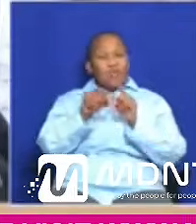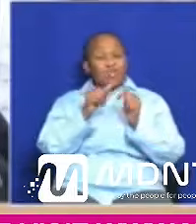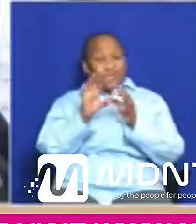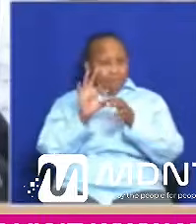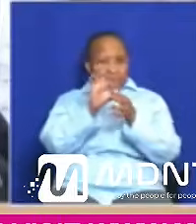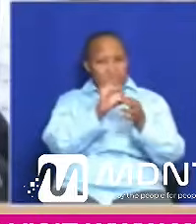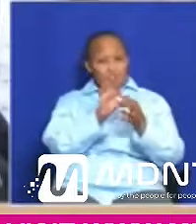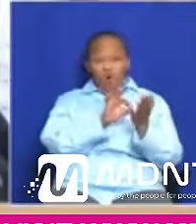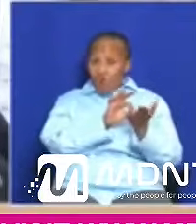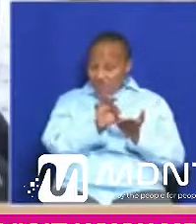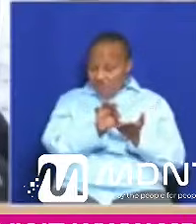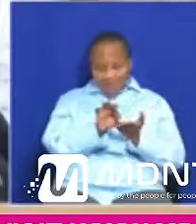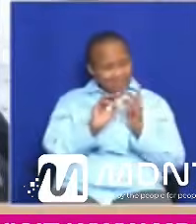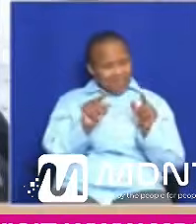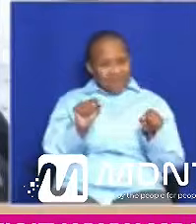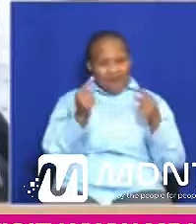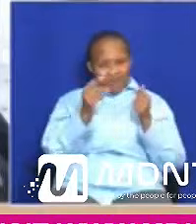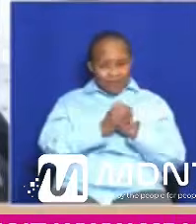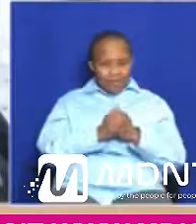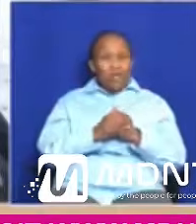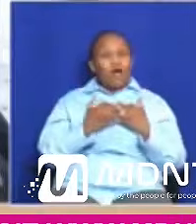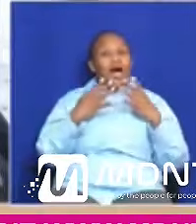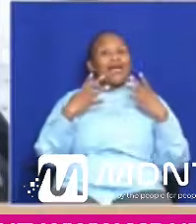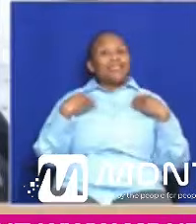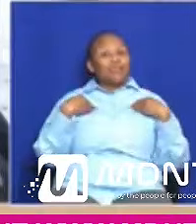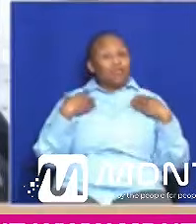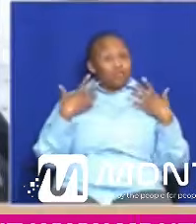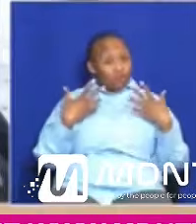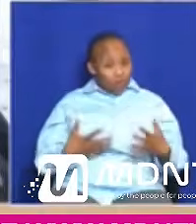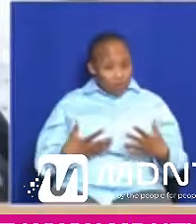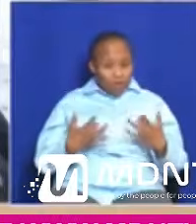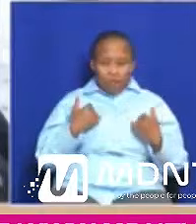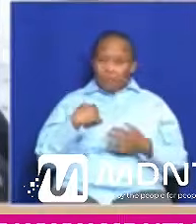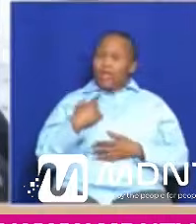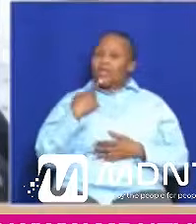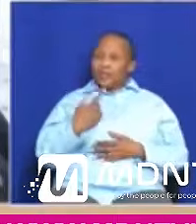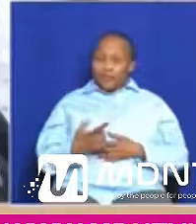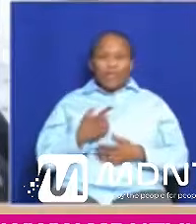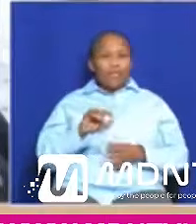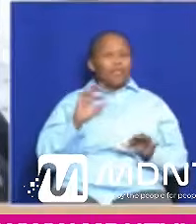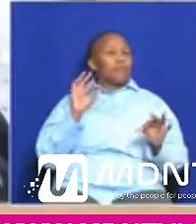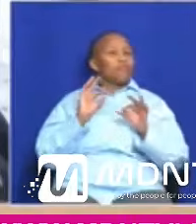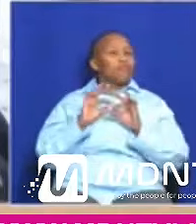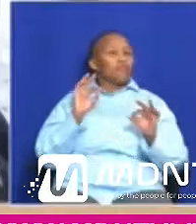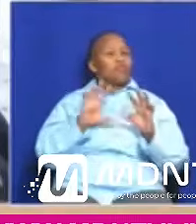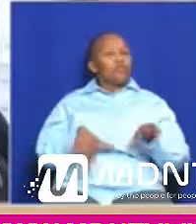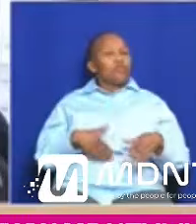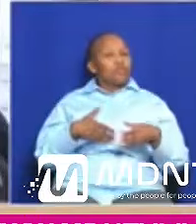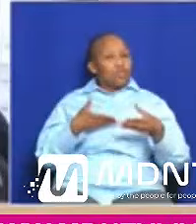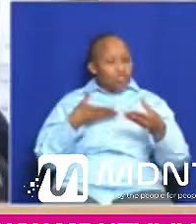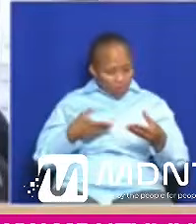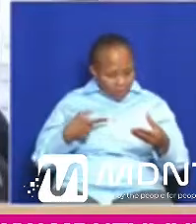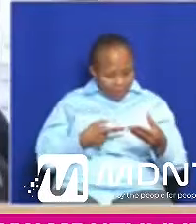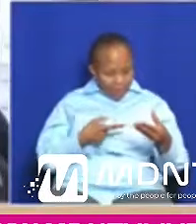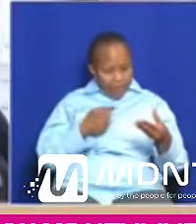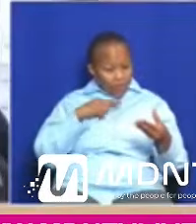And accepting that, I say this particular document we are looking at came about after